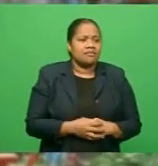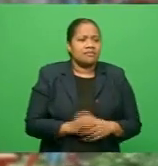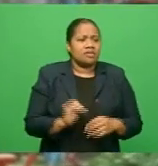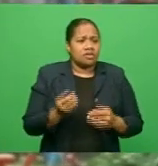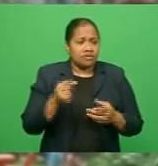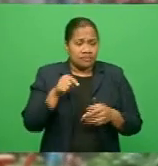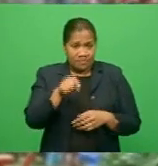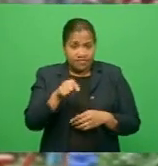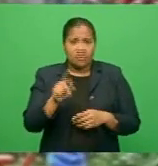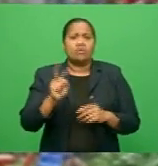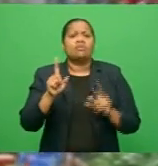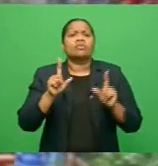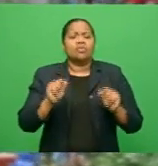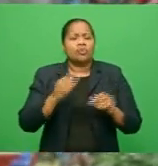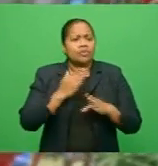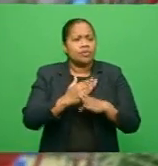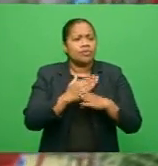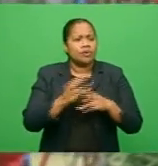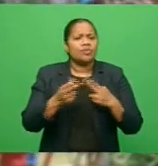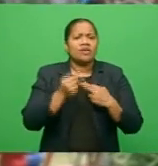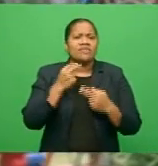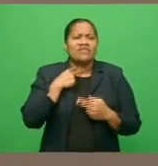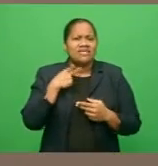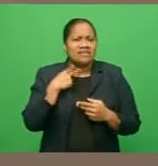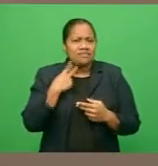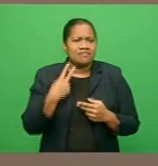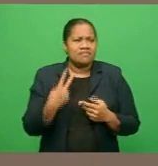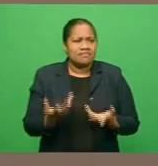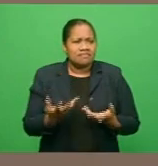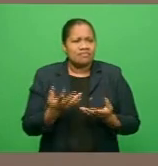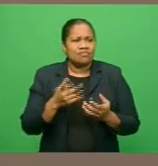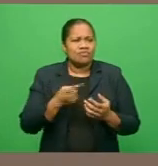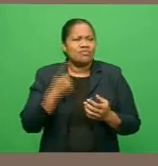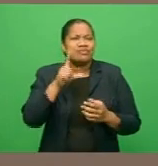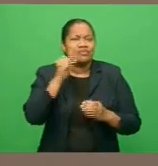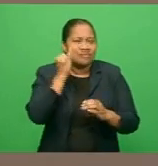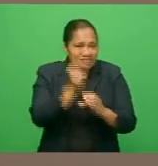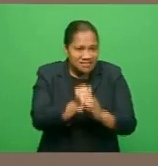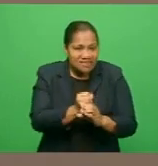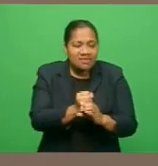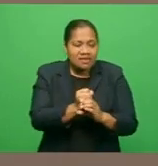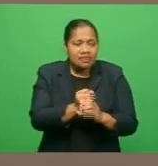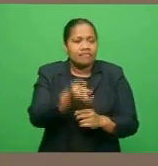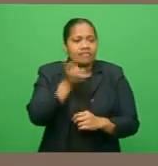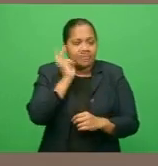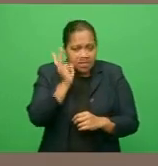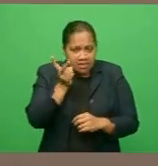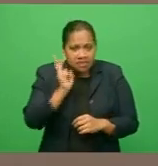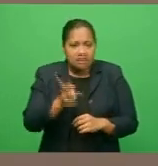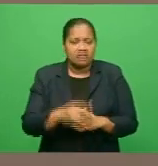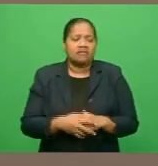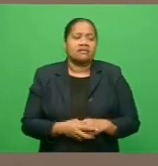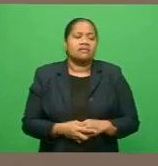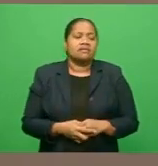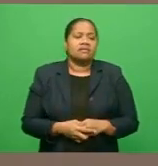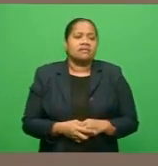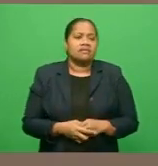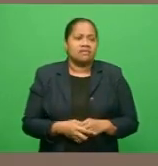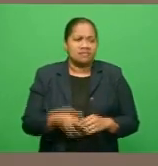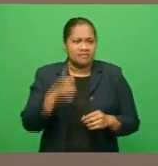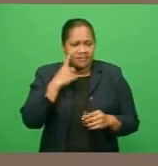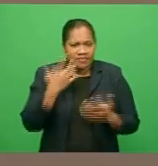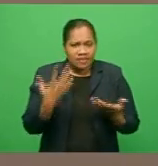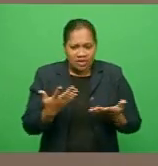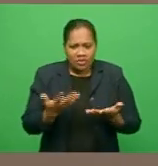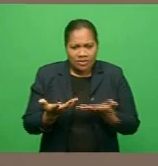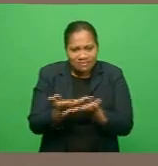is work with victims of crime. And again, restorative justice tools are shared with